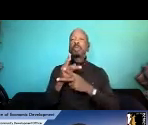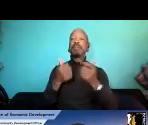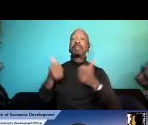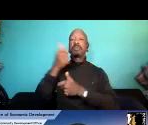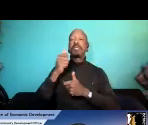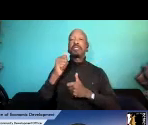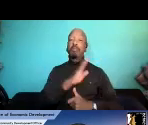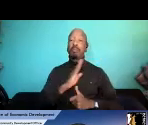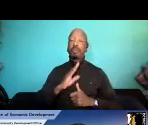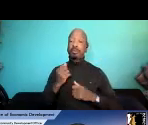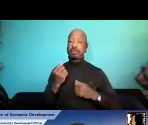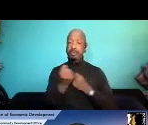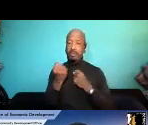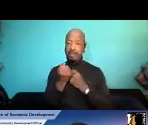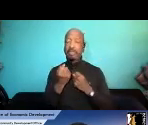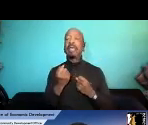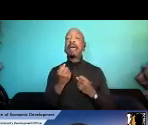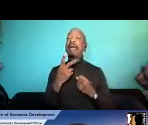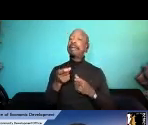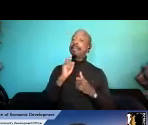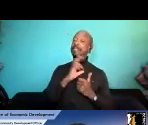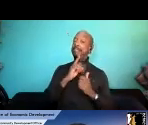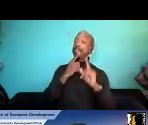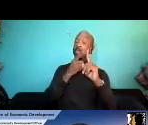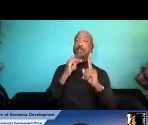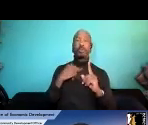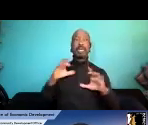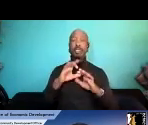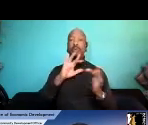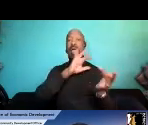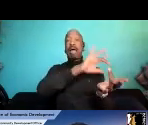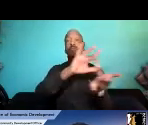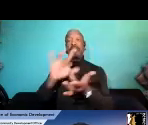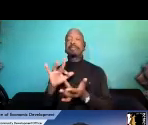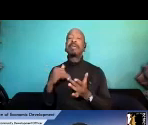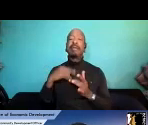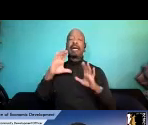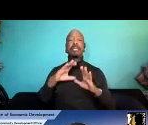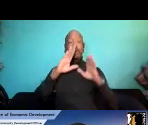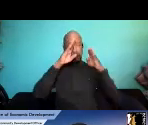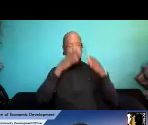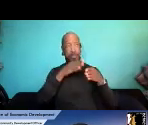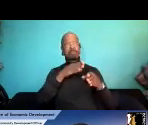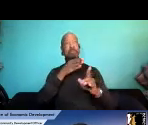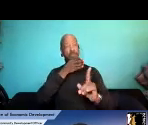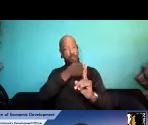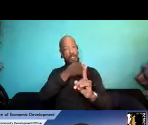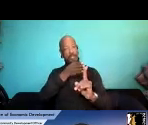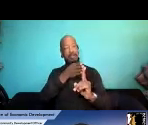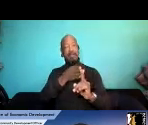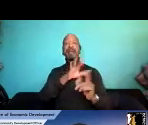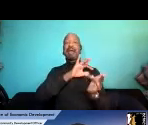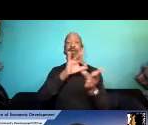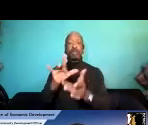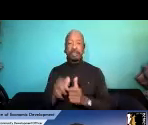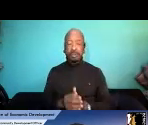and it gives us a goal so that when I do outreach, when I go out, I can actually do targeted outreach with intention. And so we think these